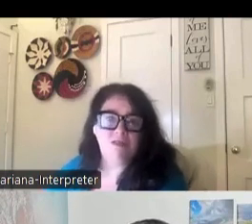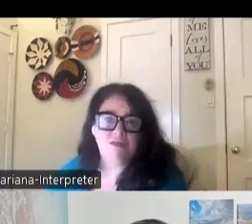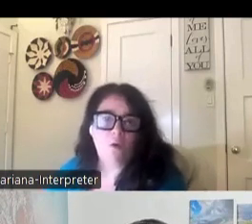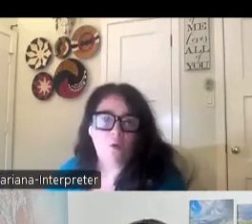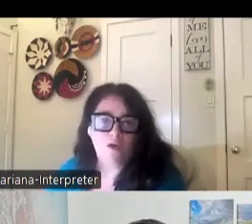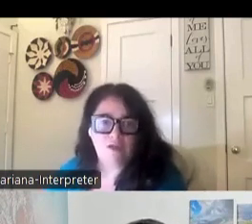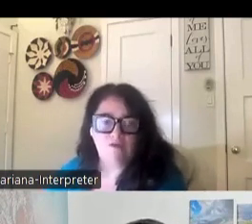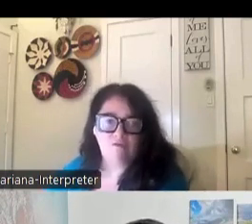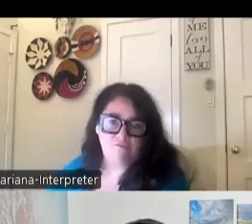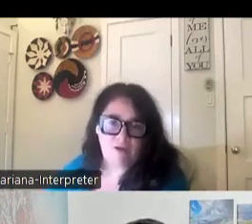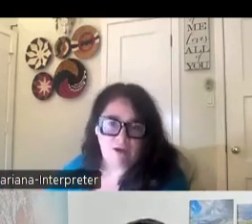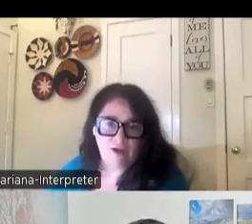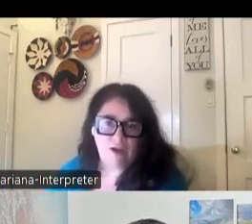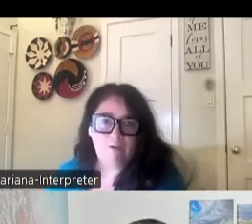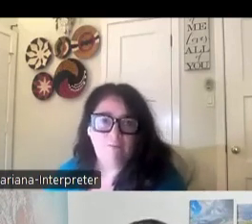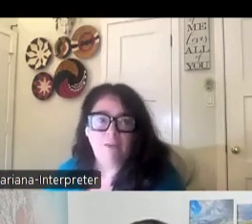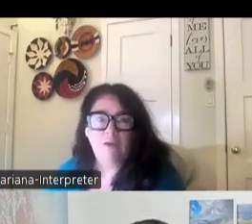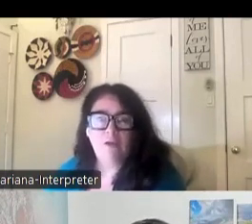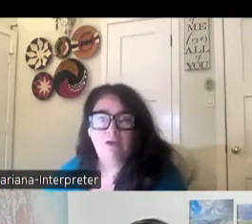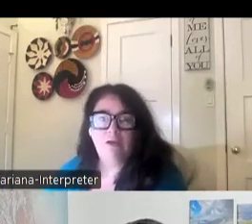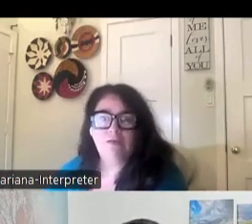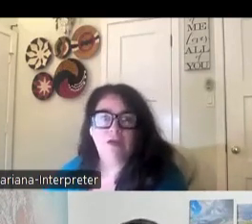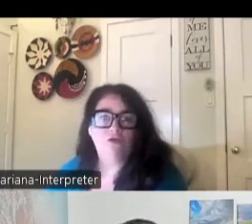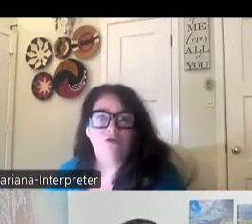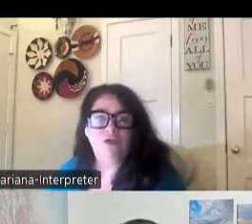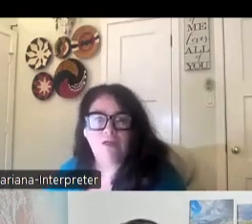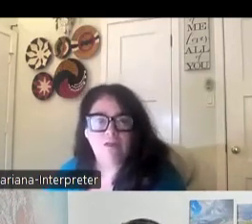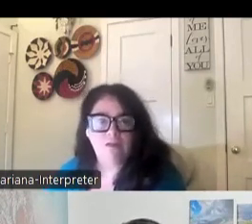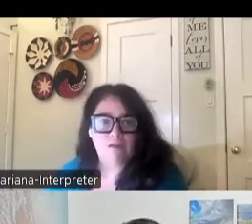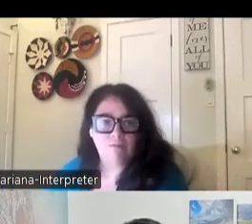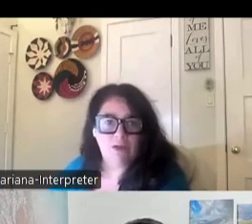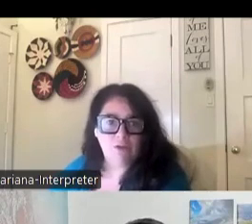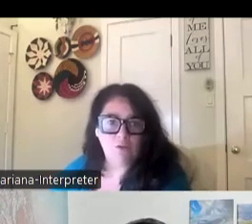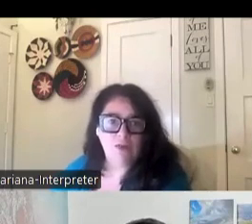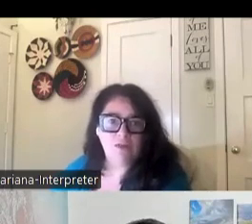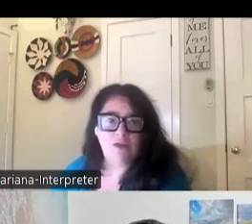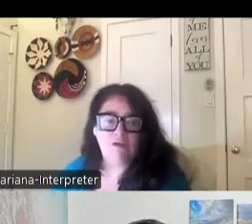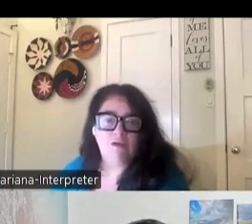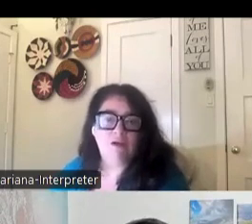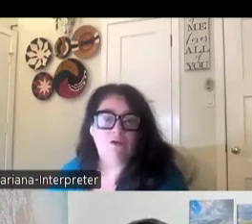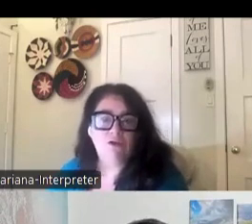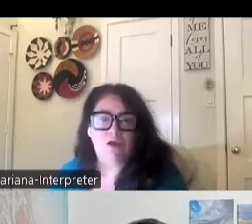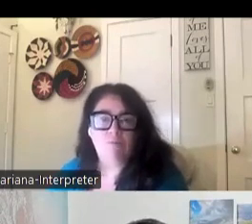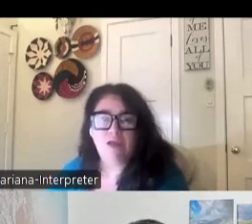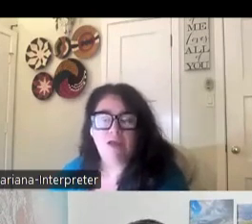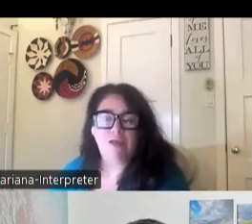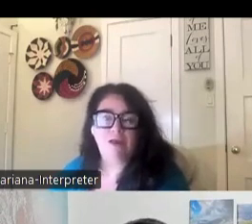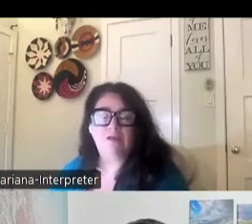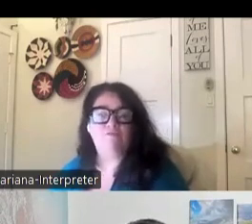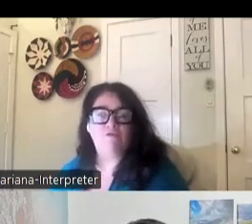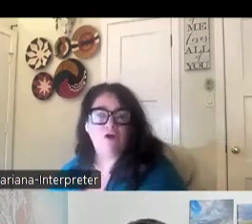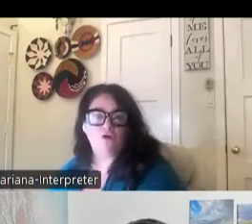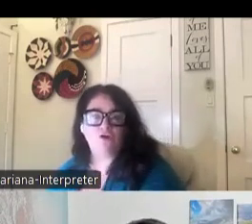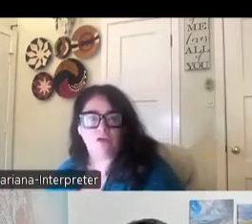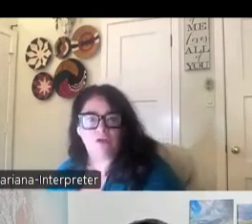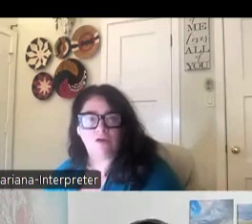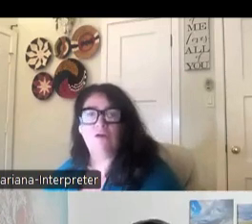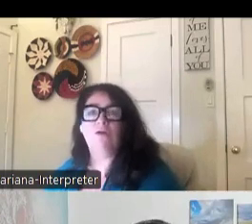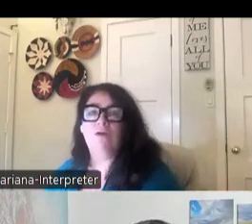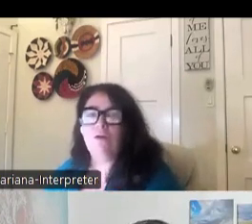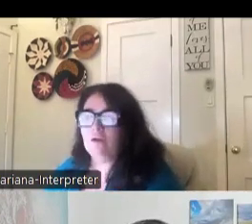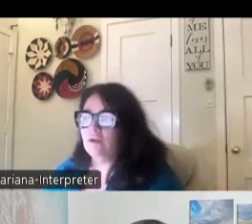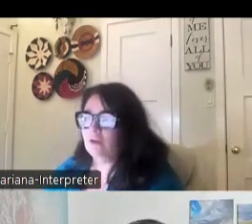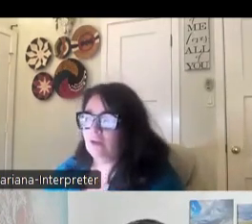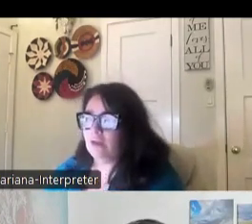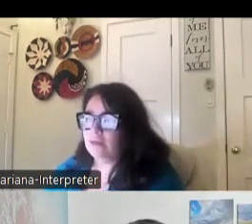temperature contrast between the cold, damp air along the coast and the dry, warm air inland causes that wind to blow. And it's